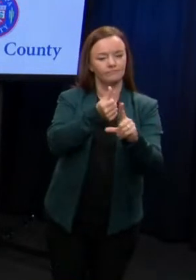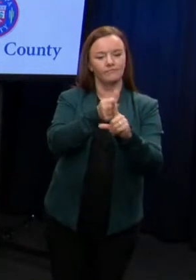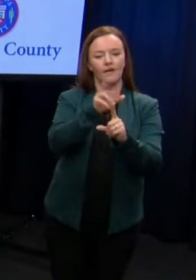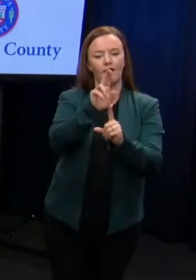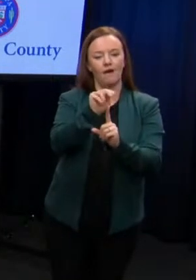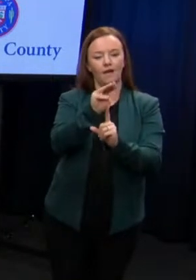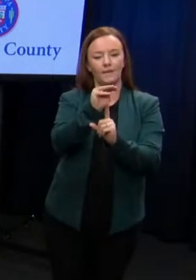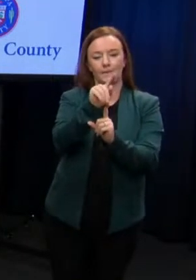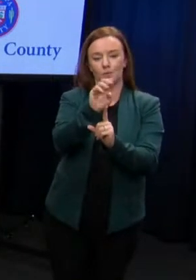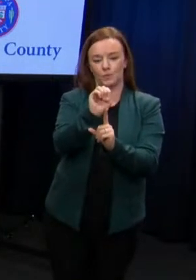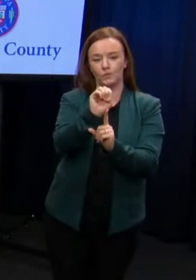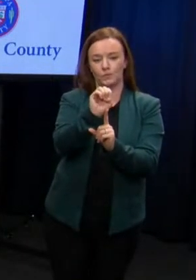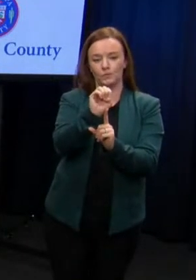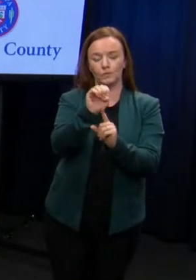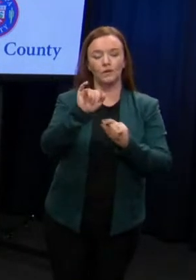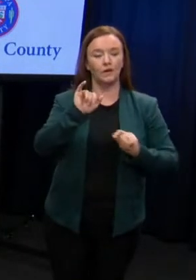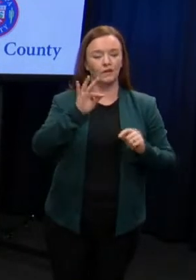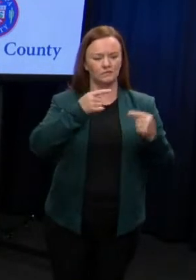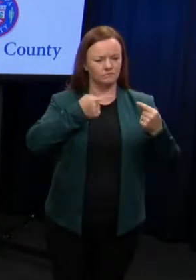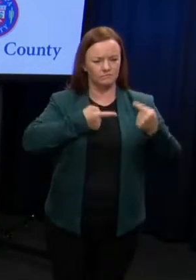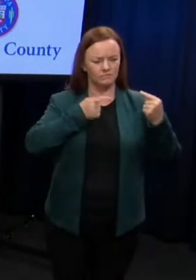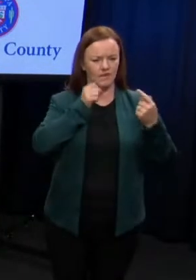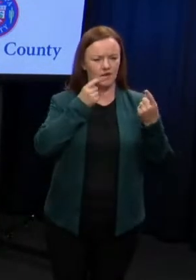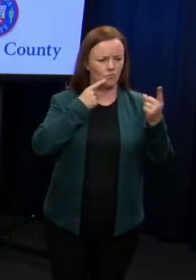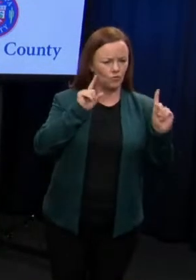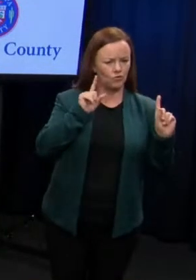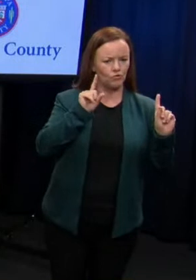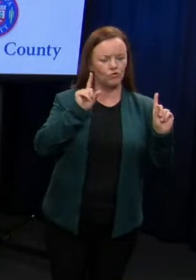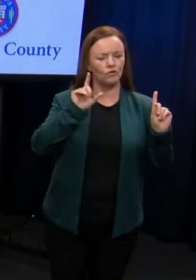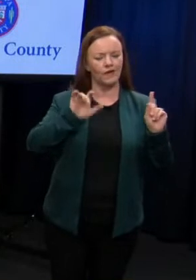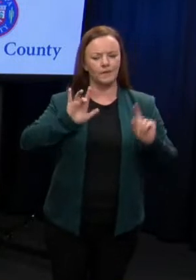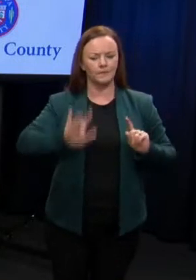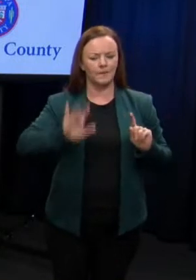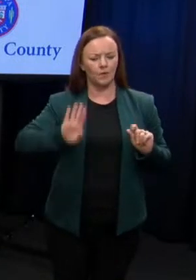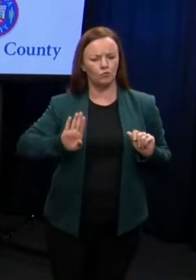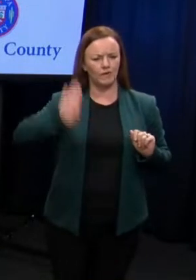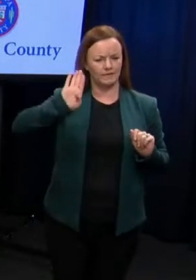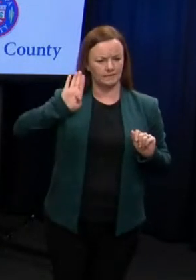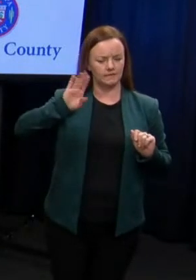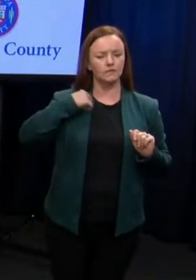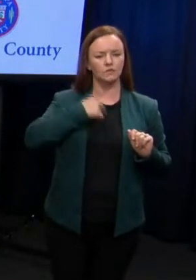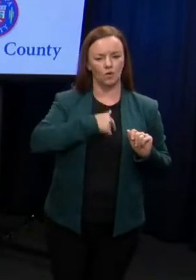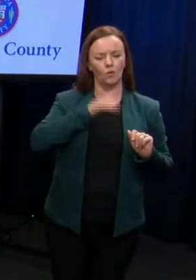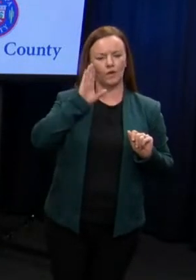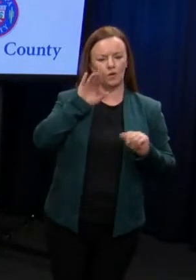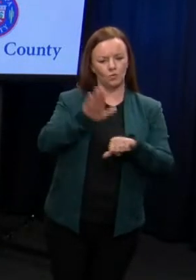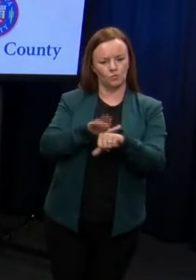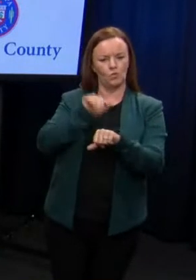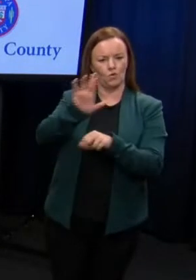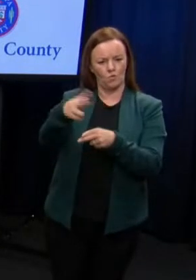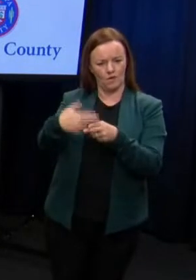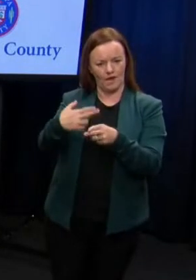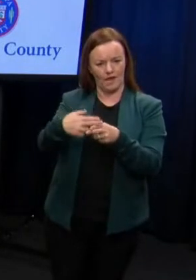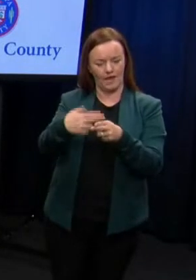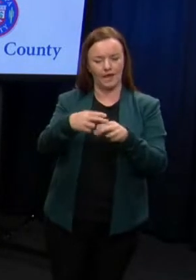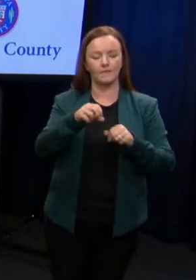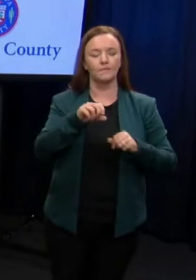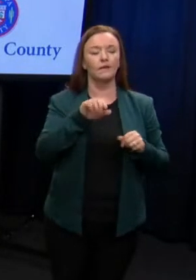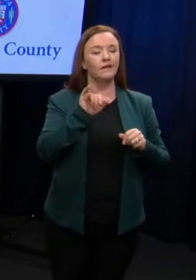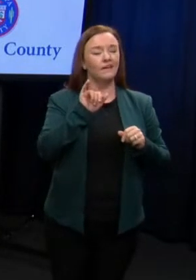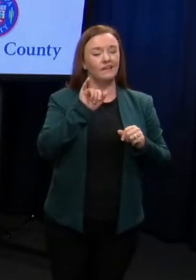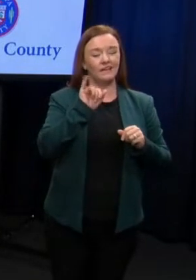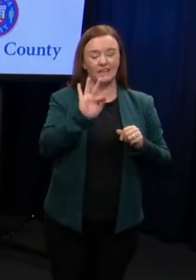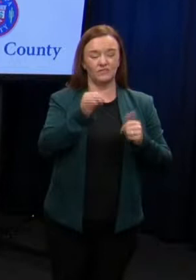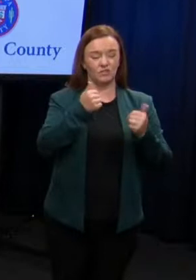of the webinar, and if you have any trouble either virtually raising your hand so we know to call on you, or unmuting yourself, if it's